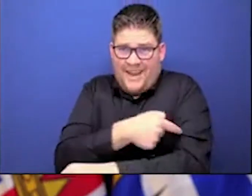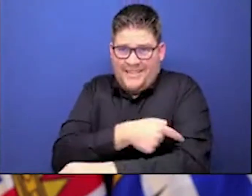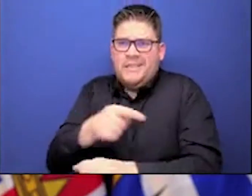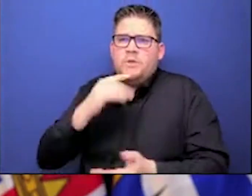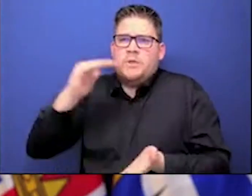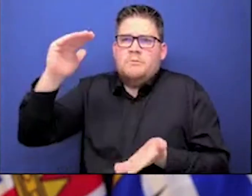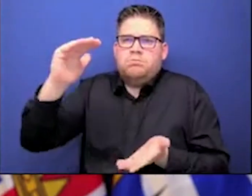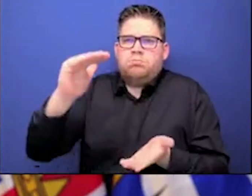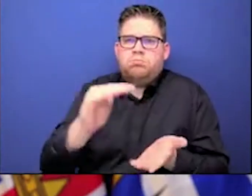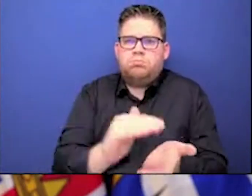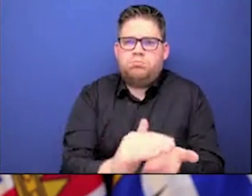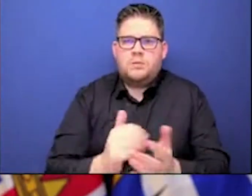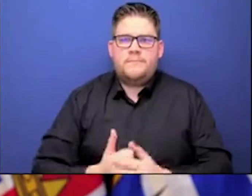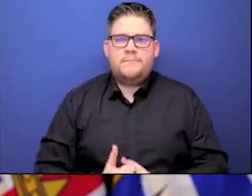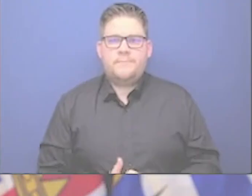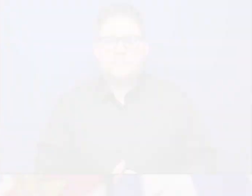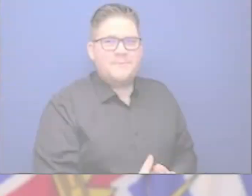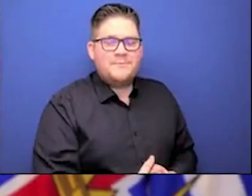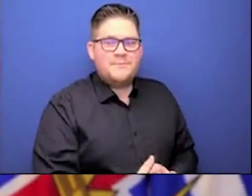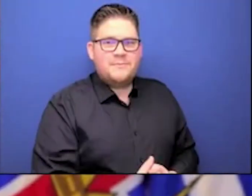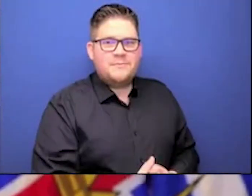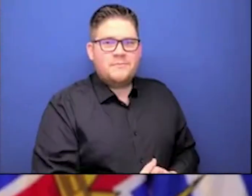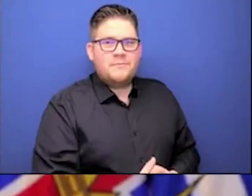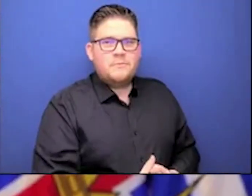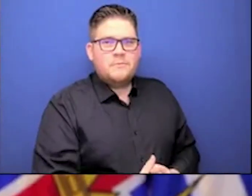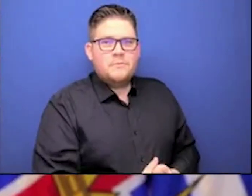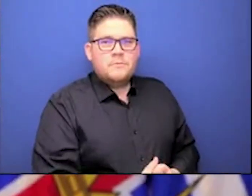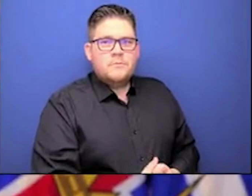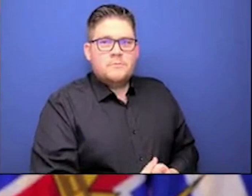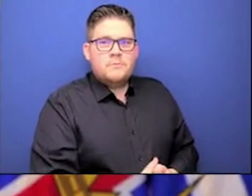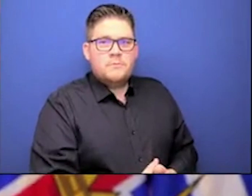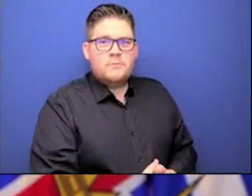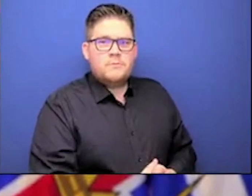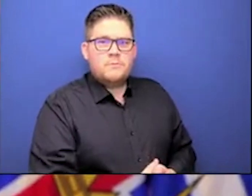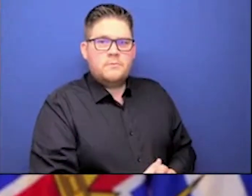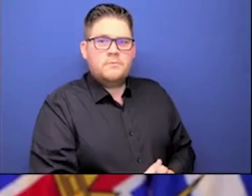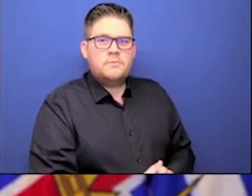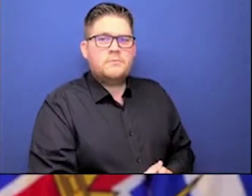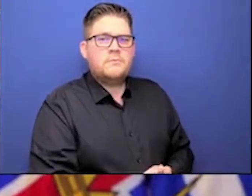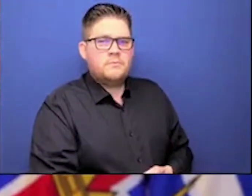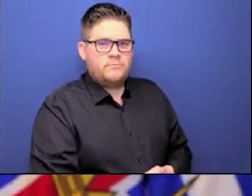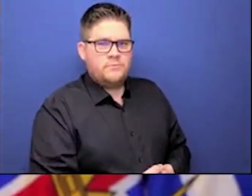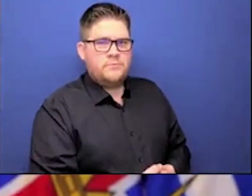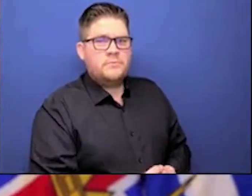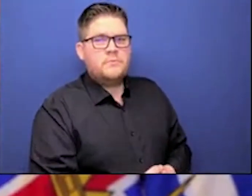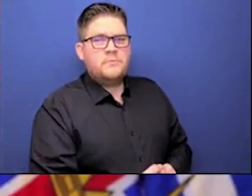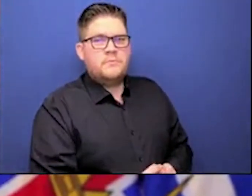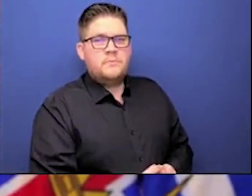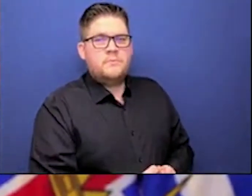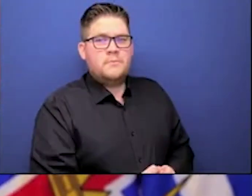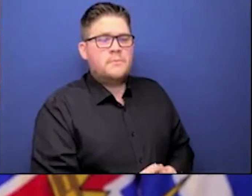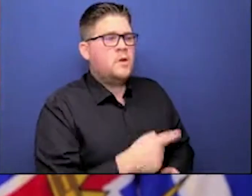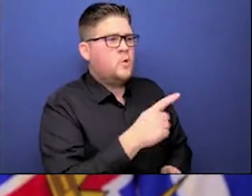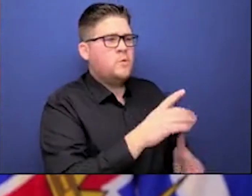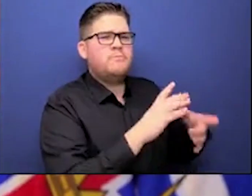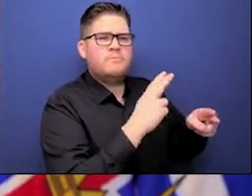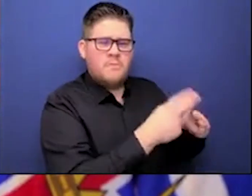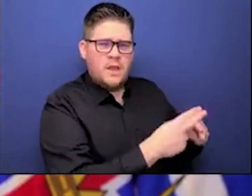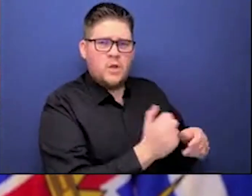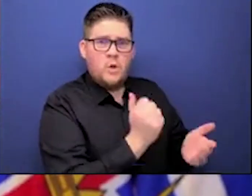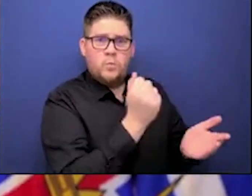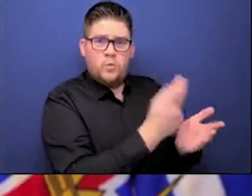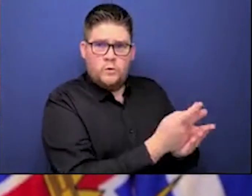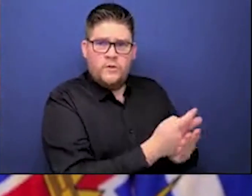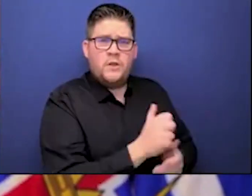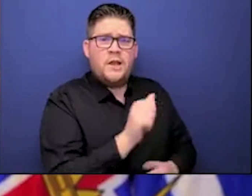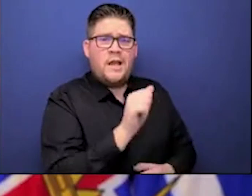that is with my public health leadership team right now. I know you've touched on this a bit about the approval of vaccines like AstraZeneca and possibly the